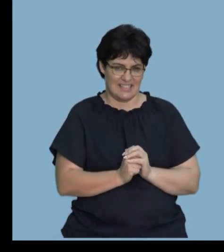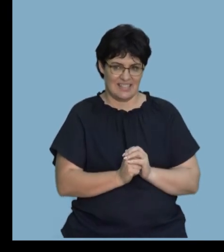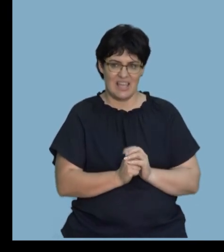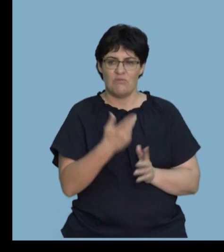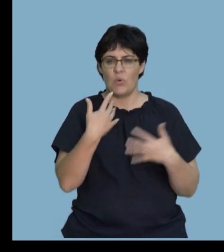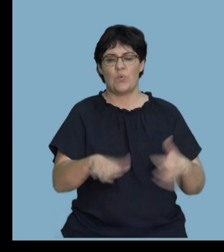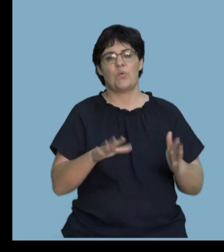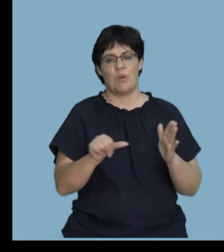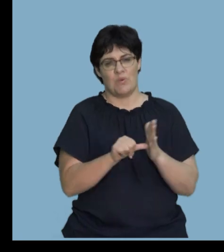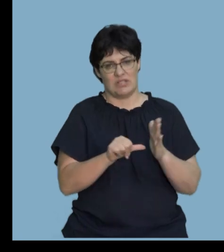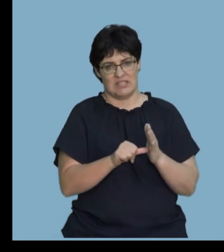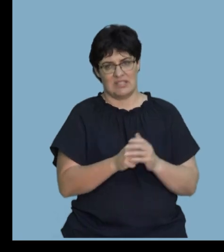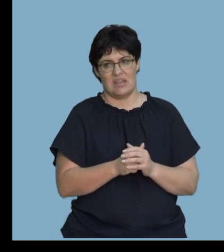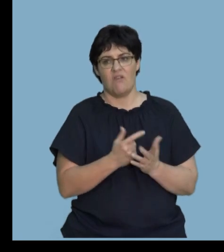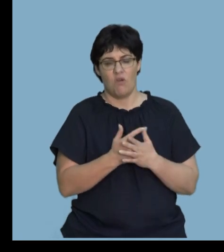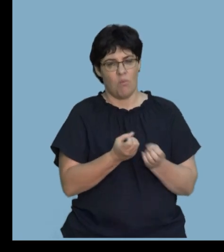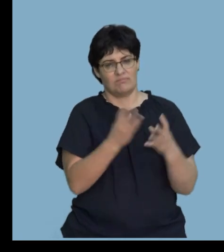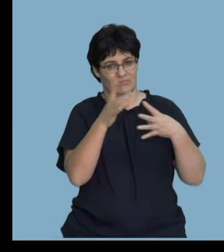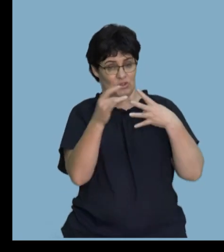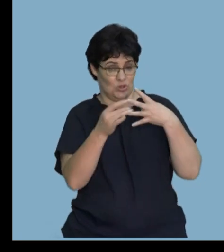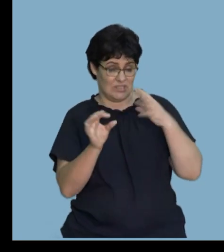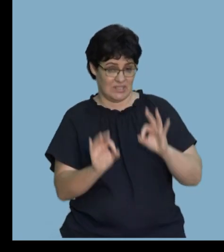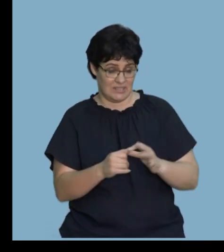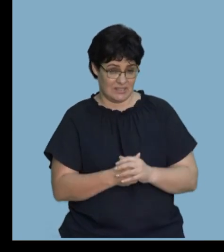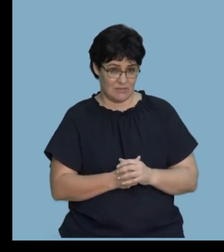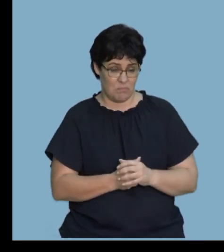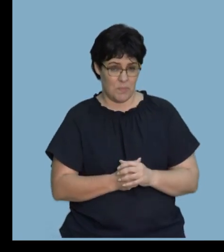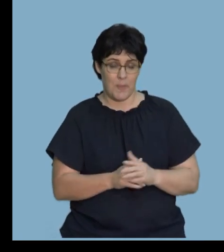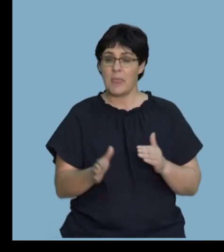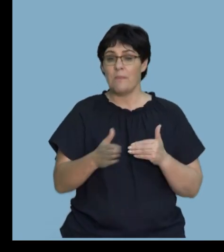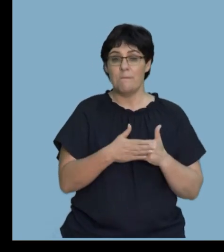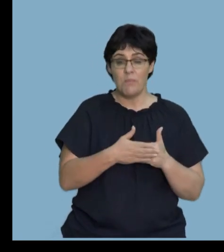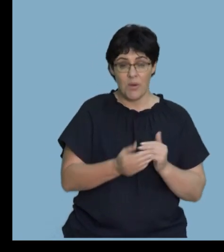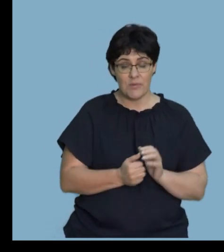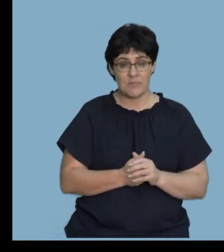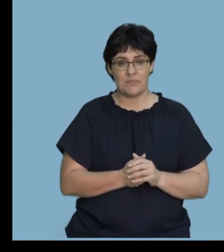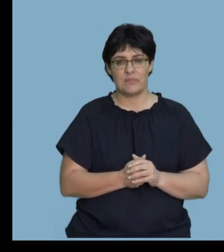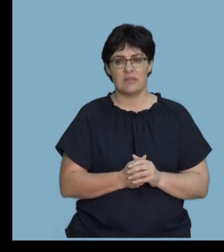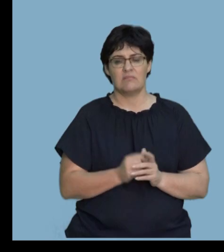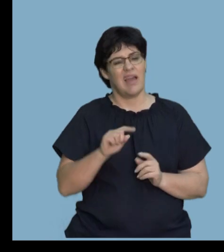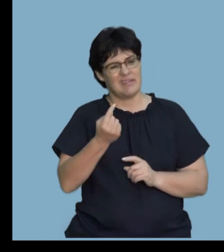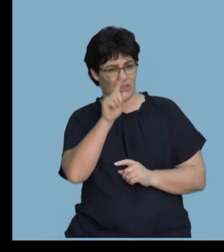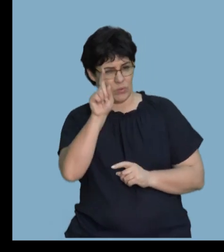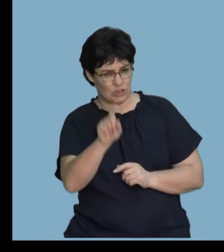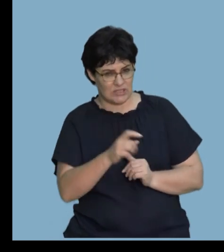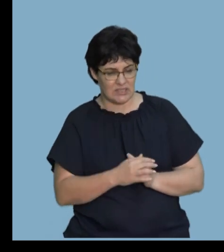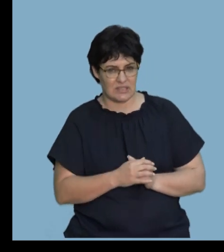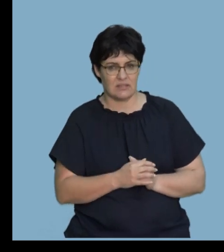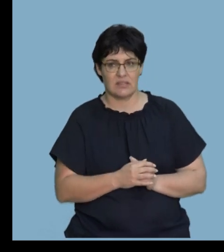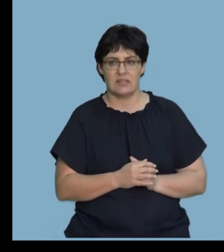very important as far as the multiple choice. And then further on, it says here, it's another question